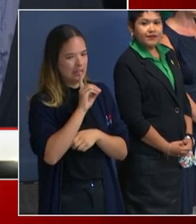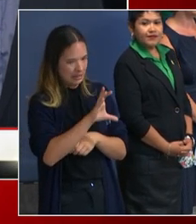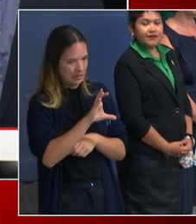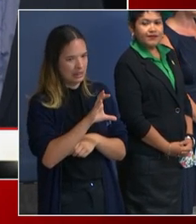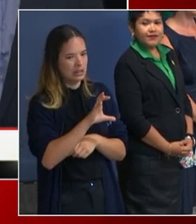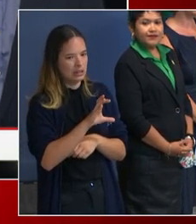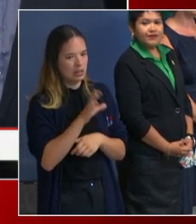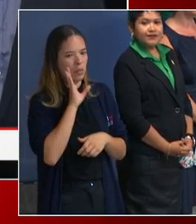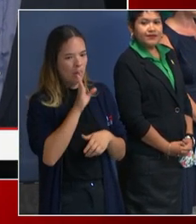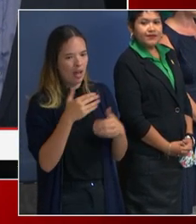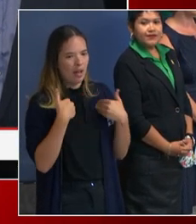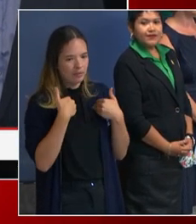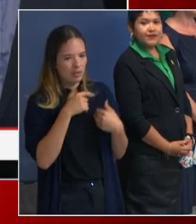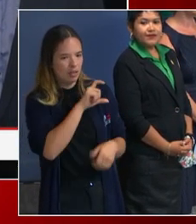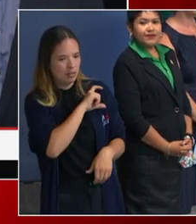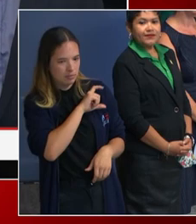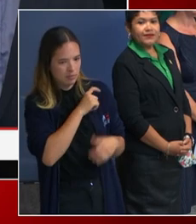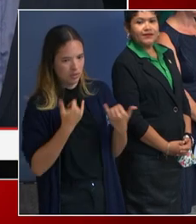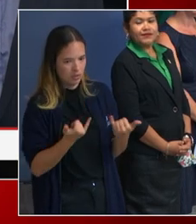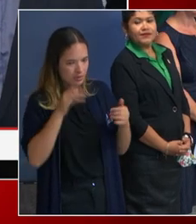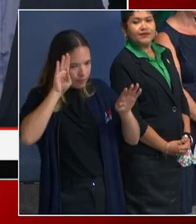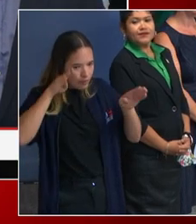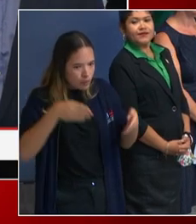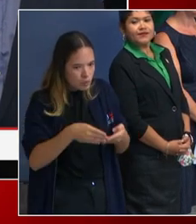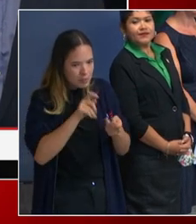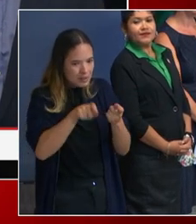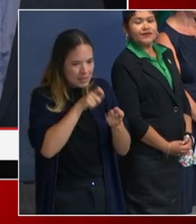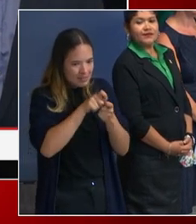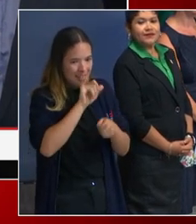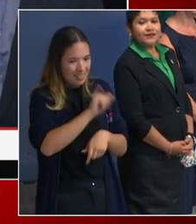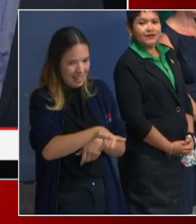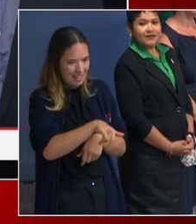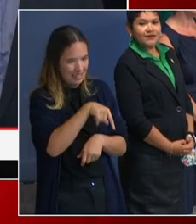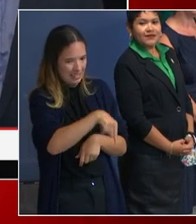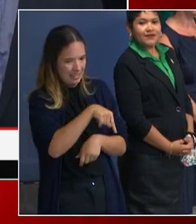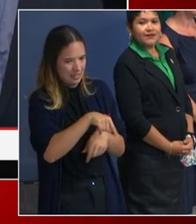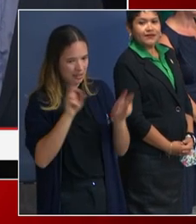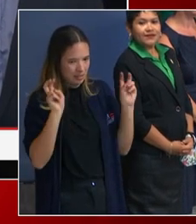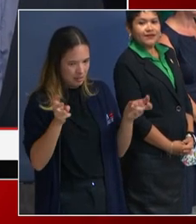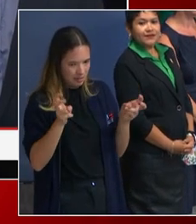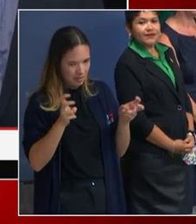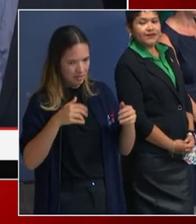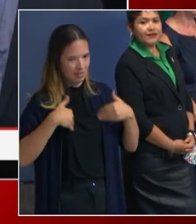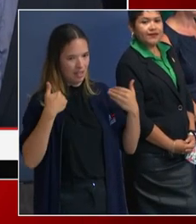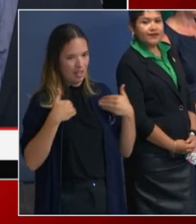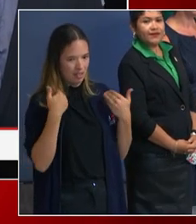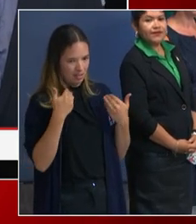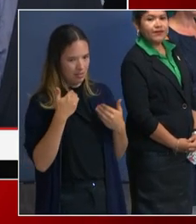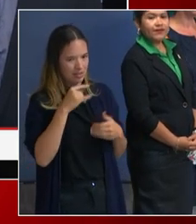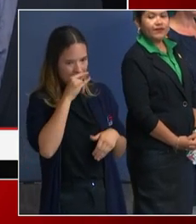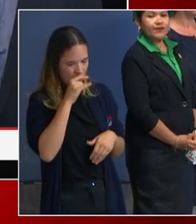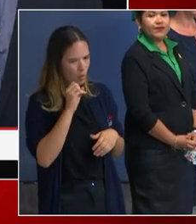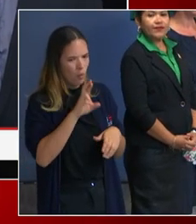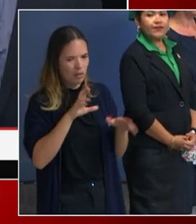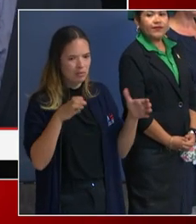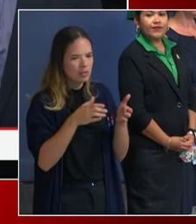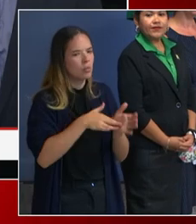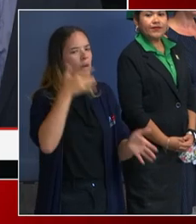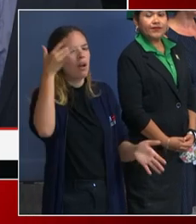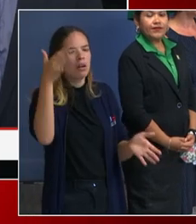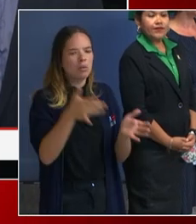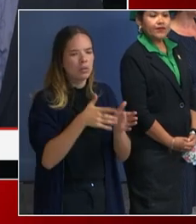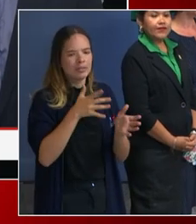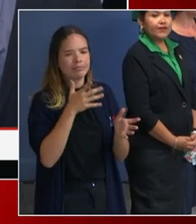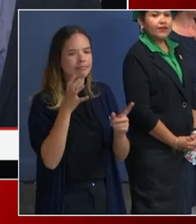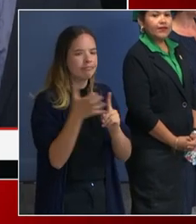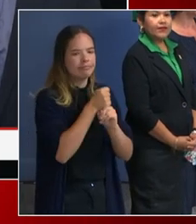to be officers now focusing specifically on these places of youth gathering, or is it just every now and then if the teen is caught out and not supposed to be out? I